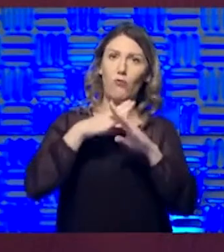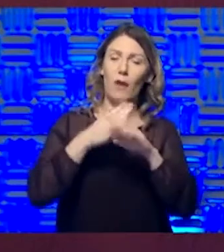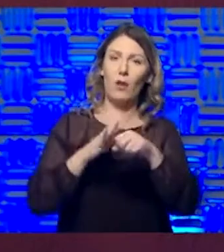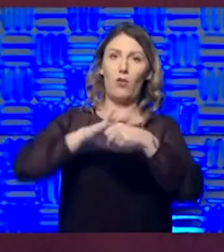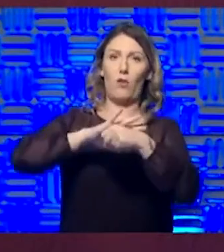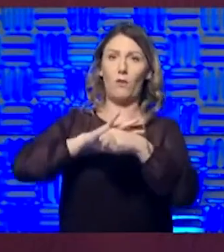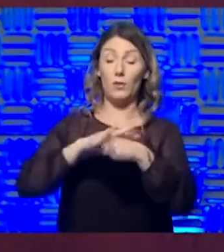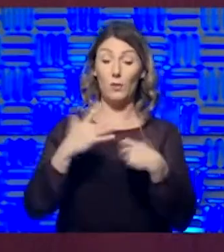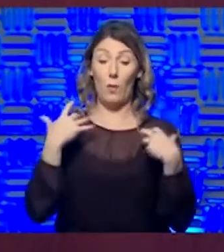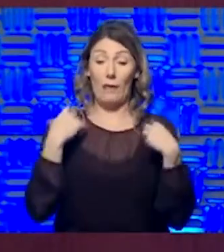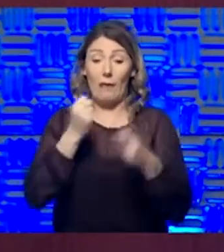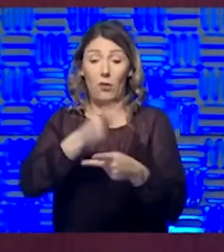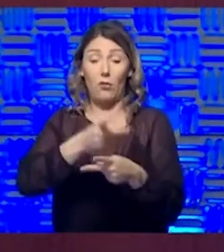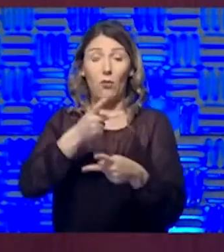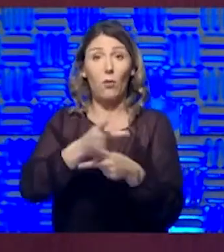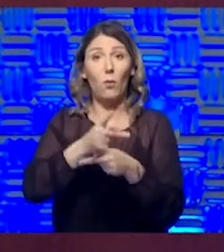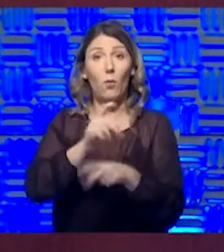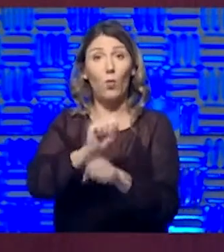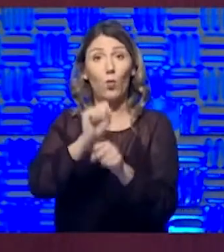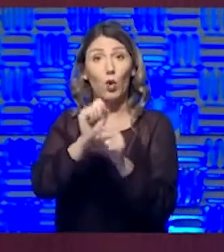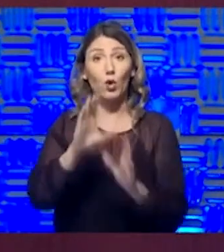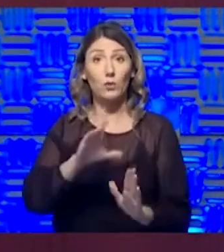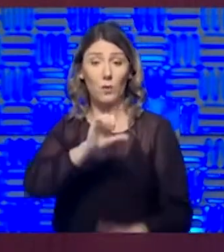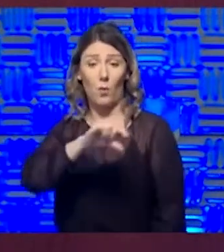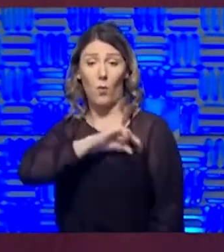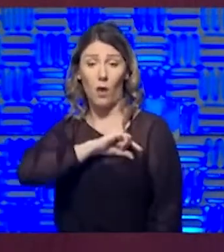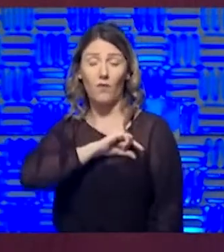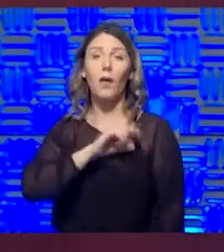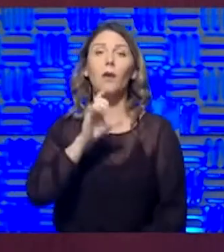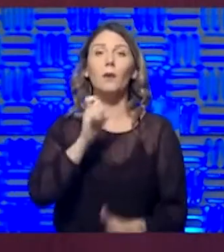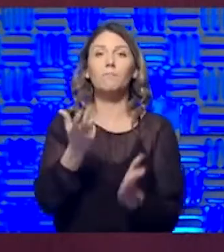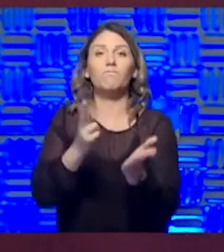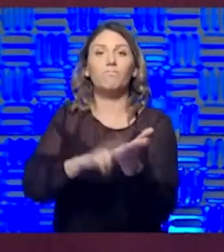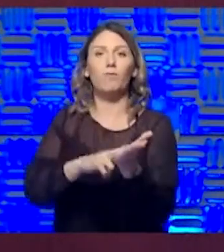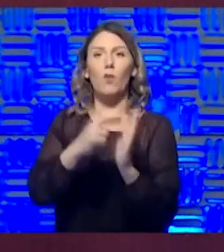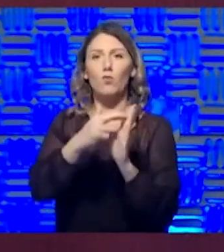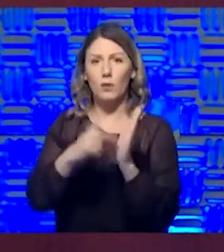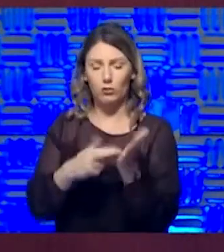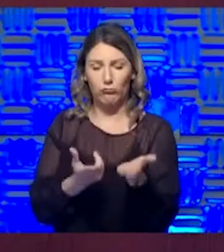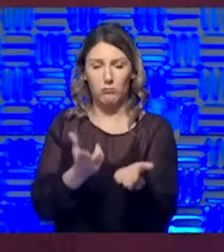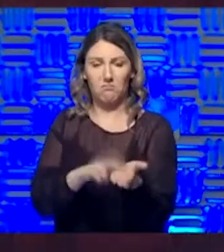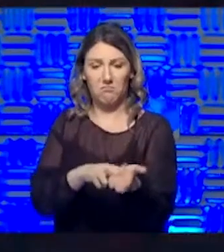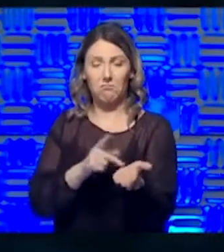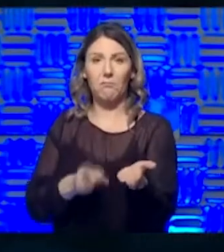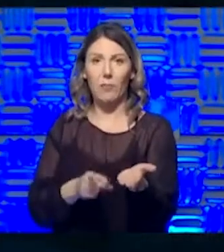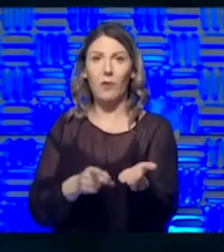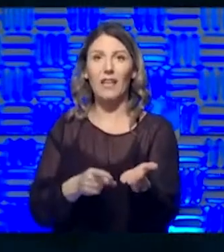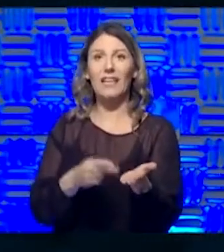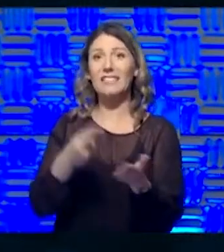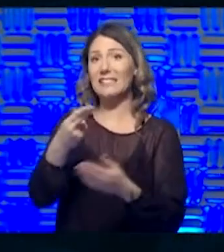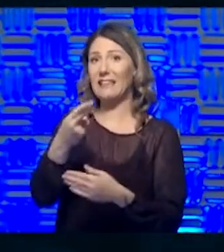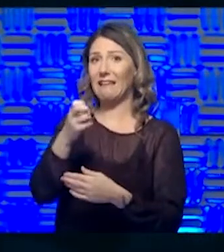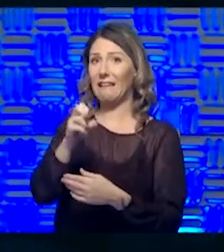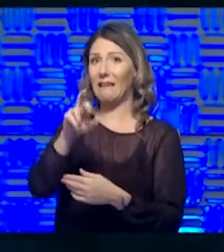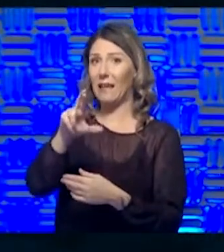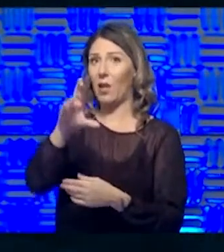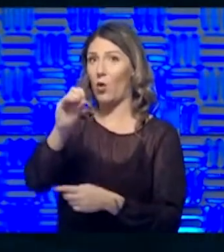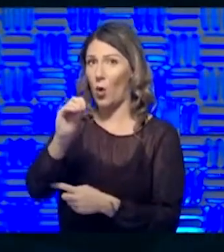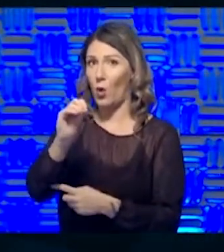would qualify for the HERO study would log on to a registry, and the registry is HEROES,